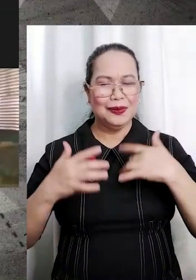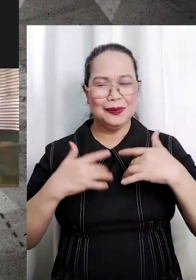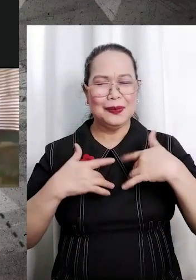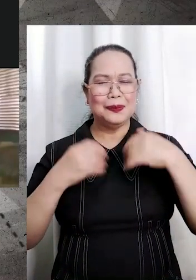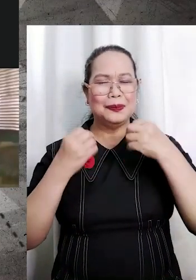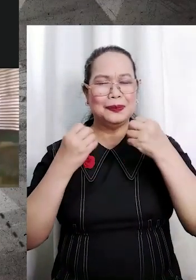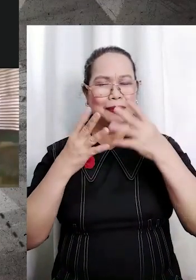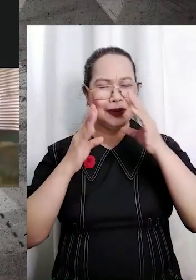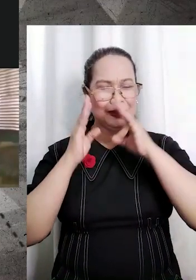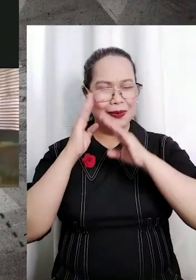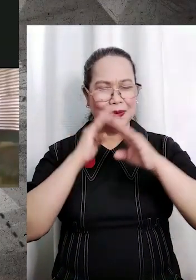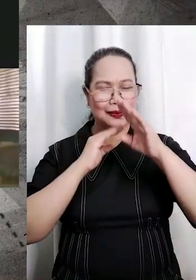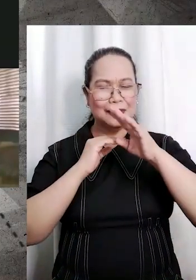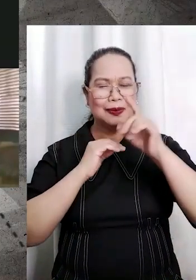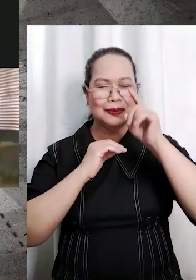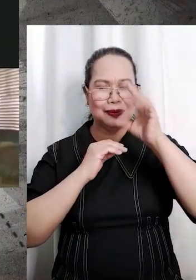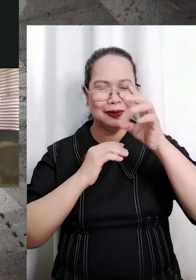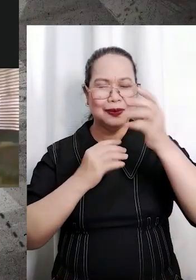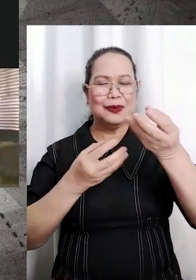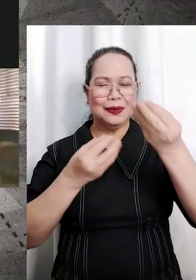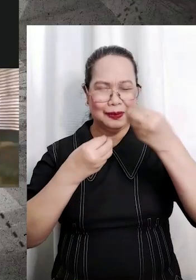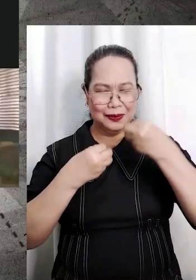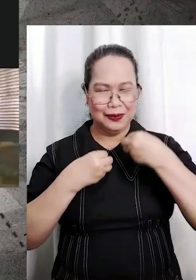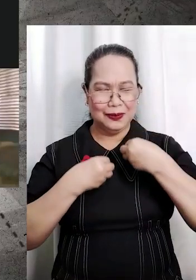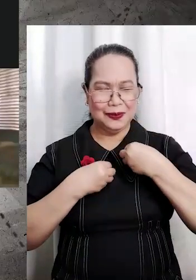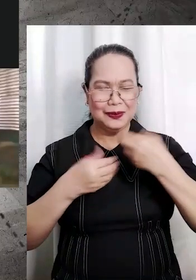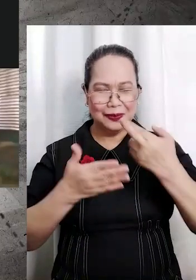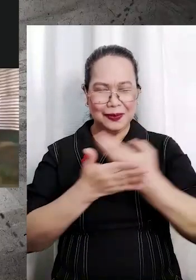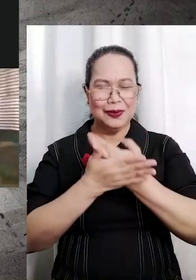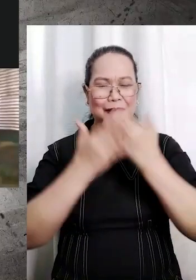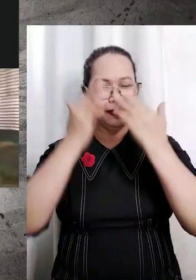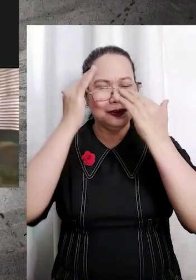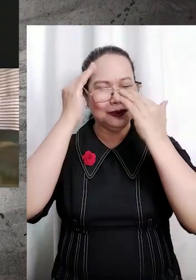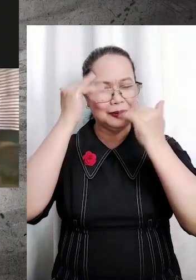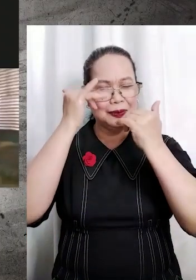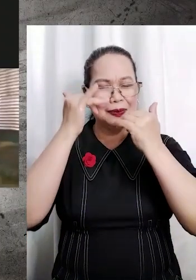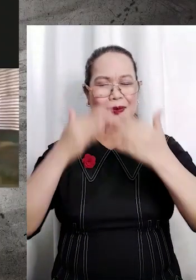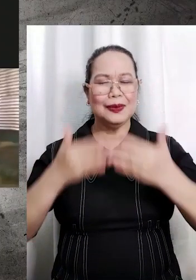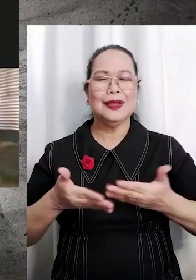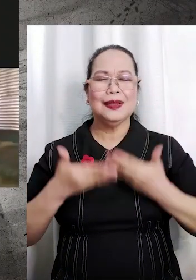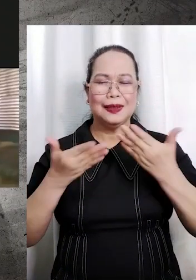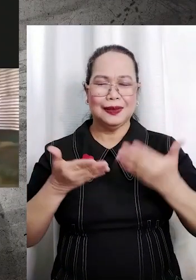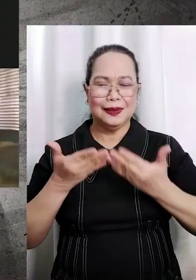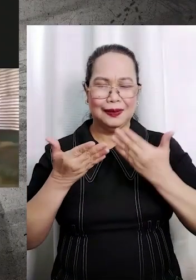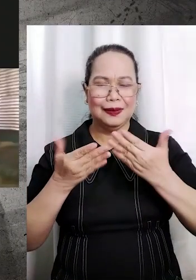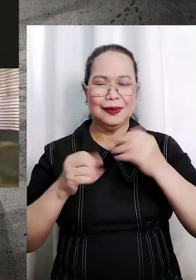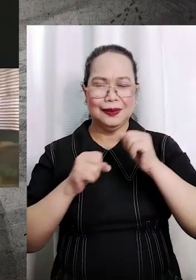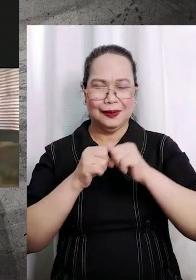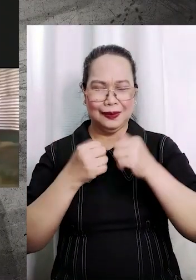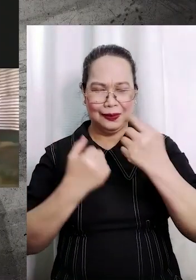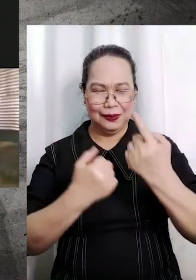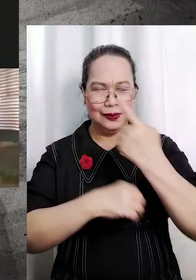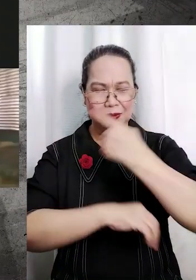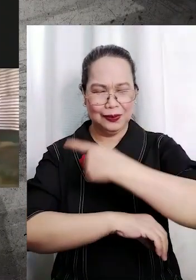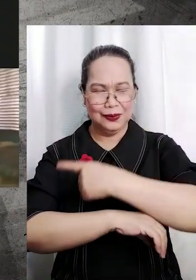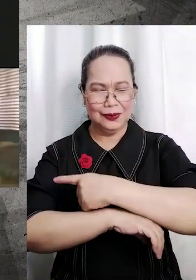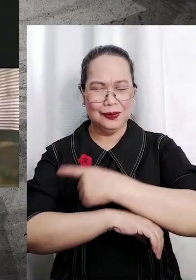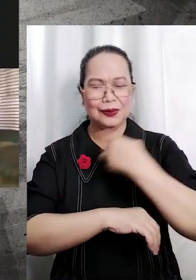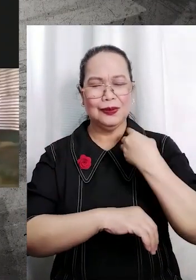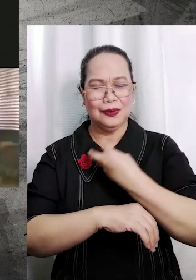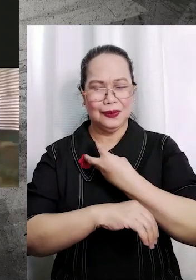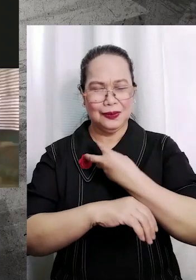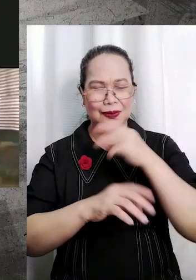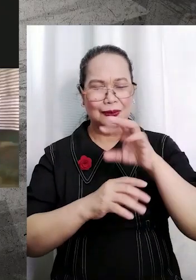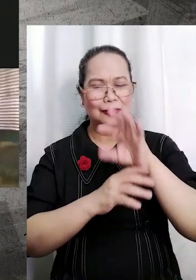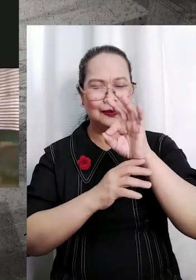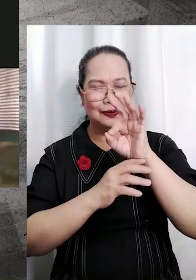of our hearts are many, your comfort gives us renewed hope and cheer. So today,